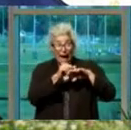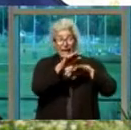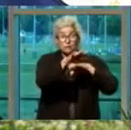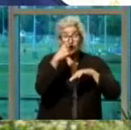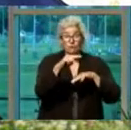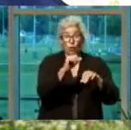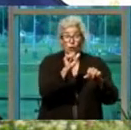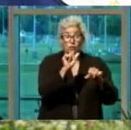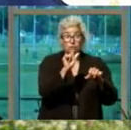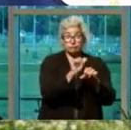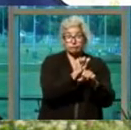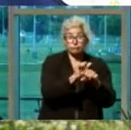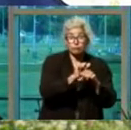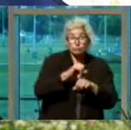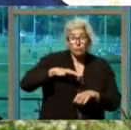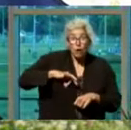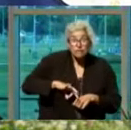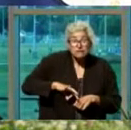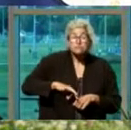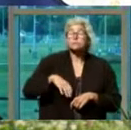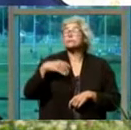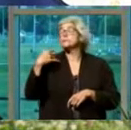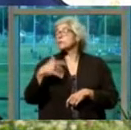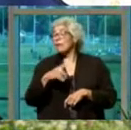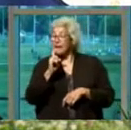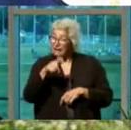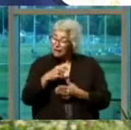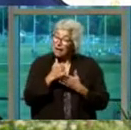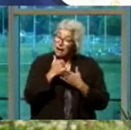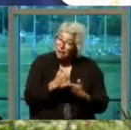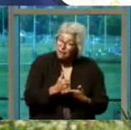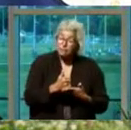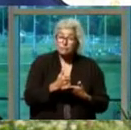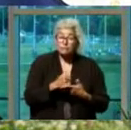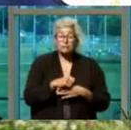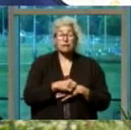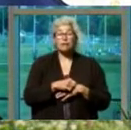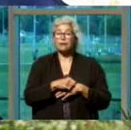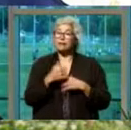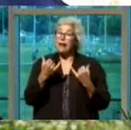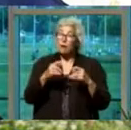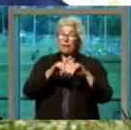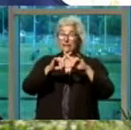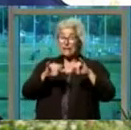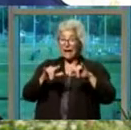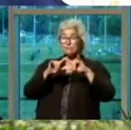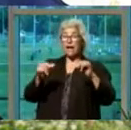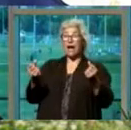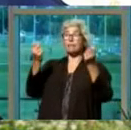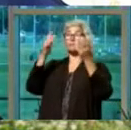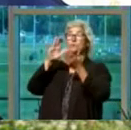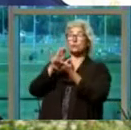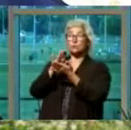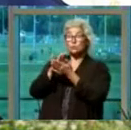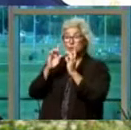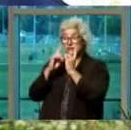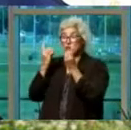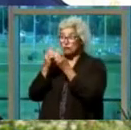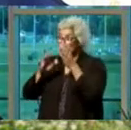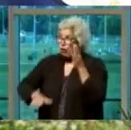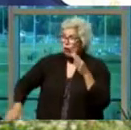their employment, they also need help. At the same time, many school districts across the United